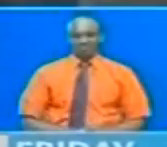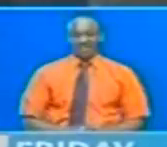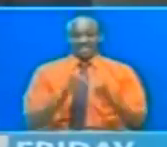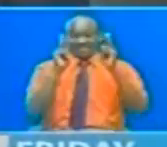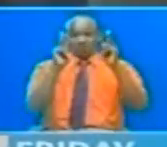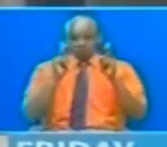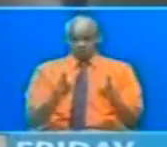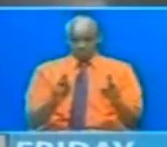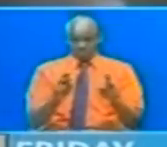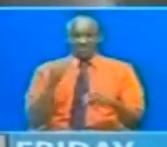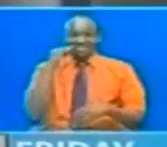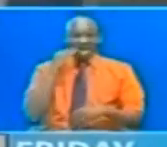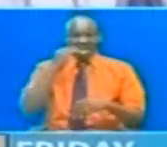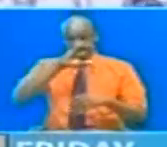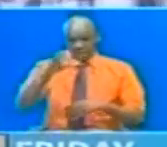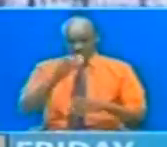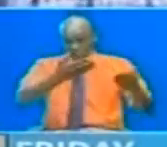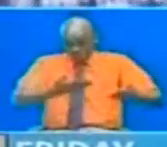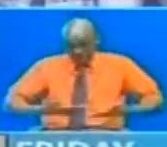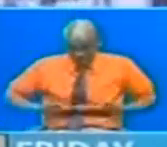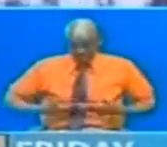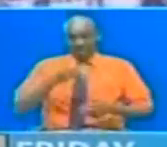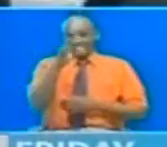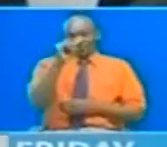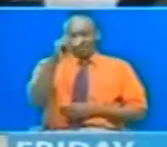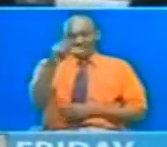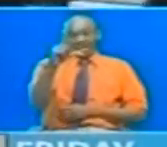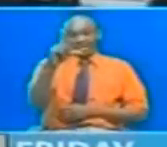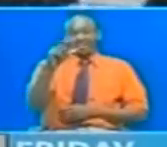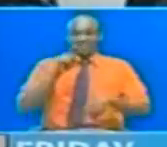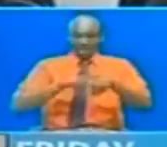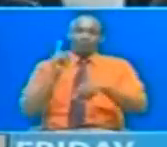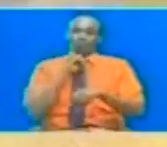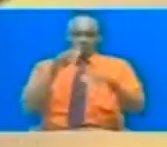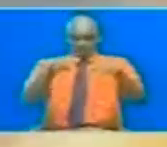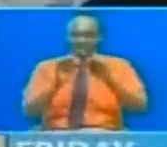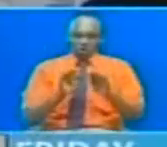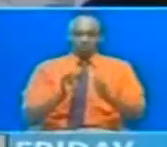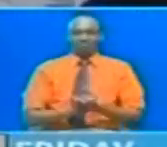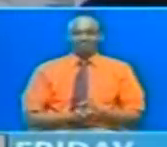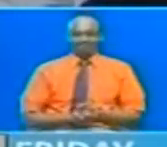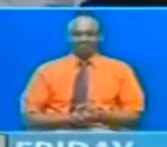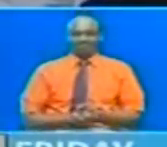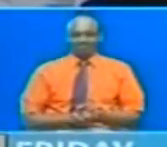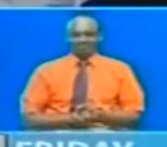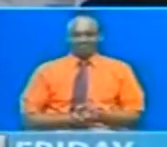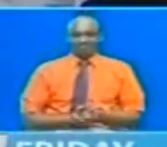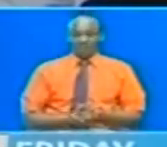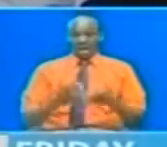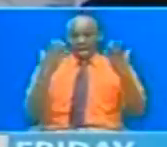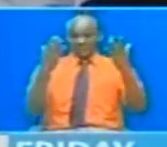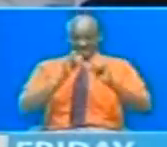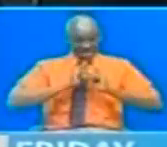Kisumu NCI counties receive Fidel Odinga ahead of tomorrow's burial. Our hands are